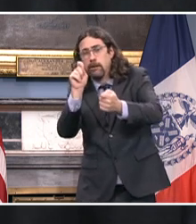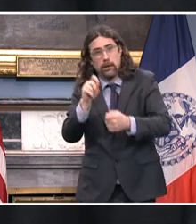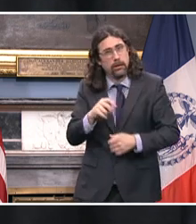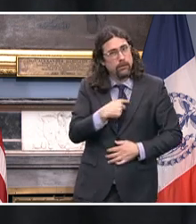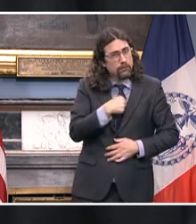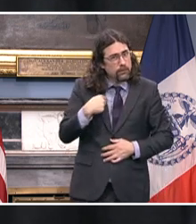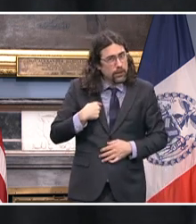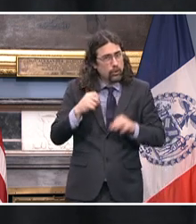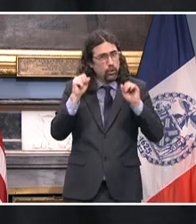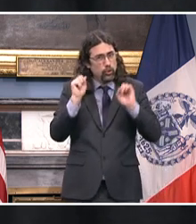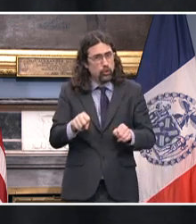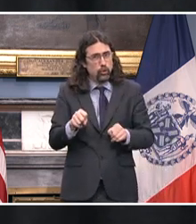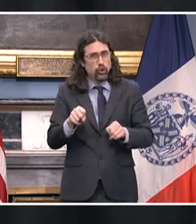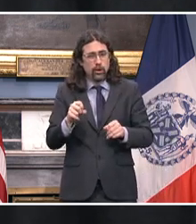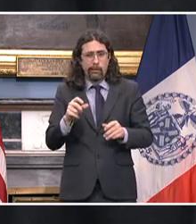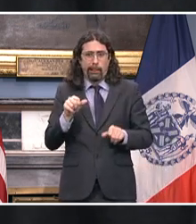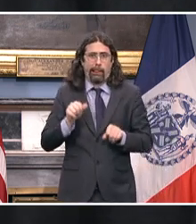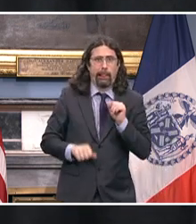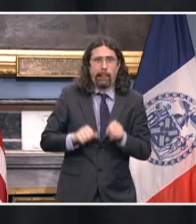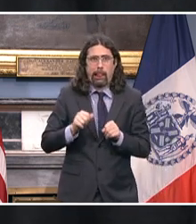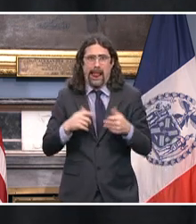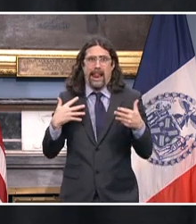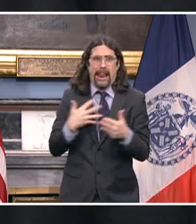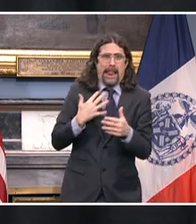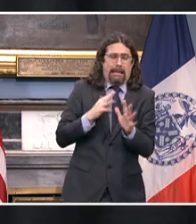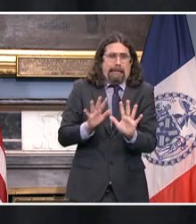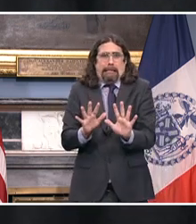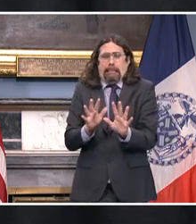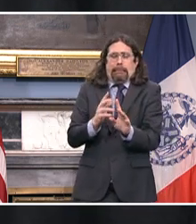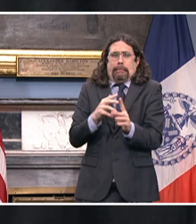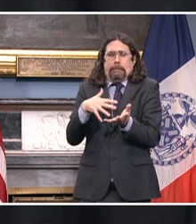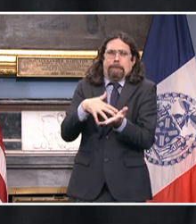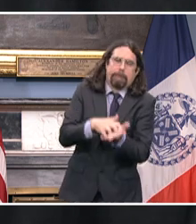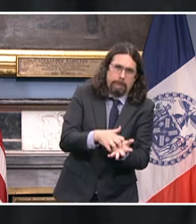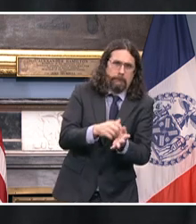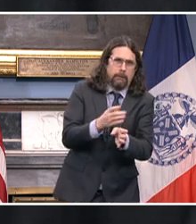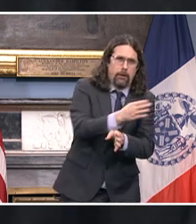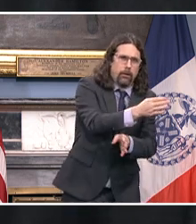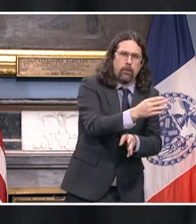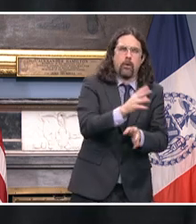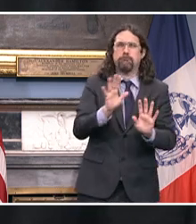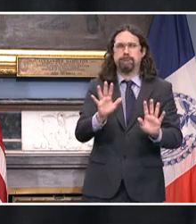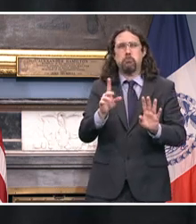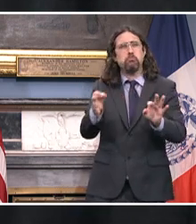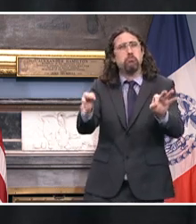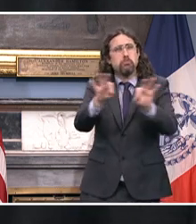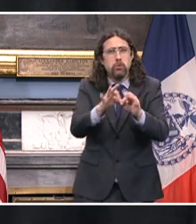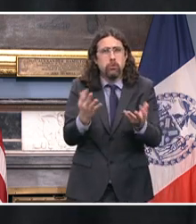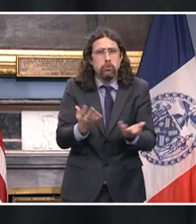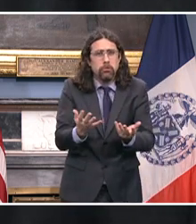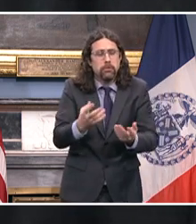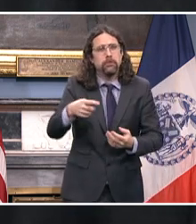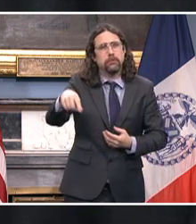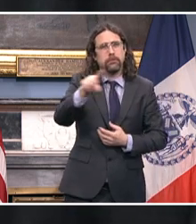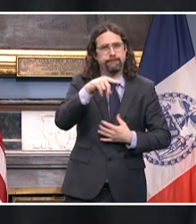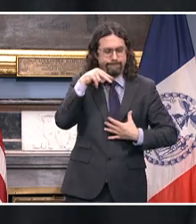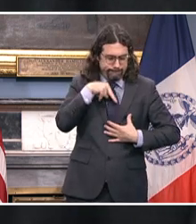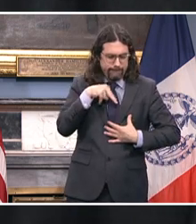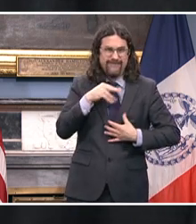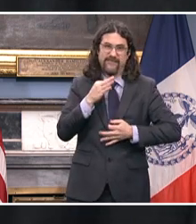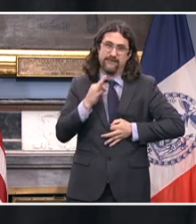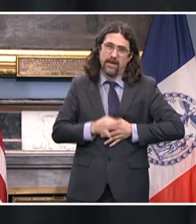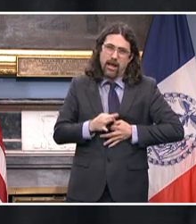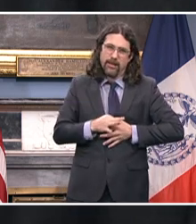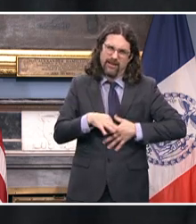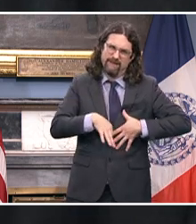what I've seen these last weeks, I don't think New Yorkers could have done anything better or more heroic than what they've done. I think every